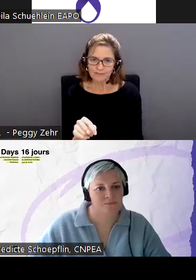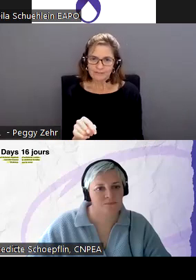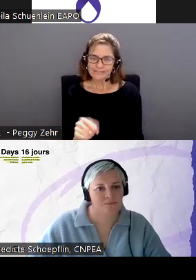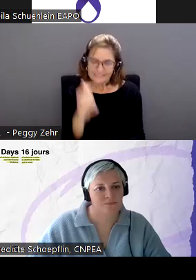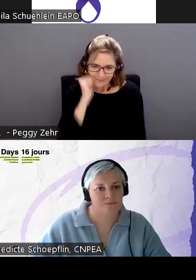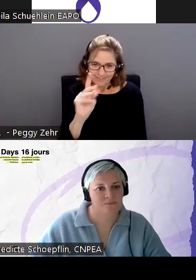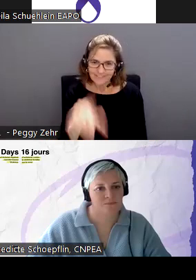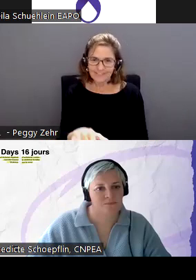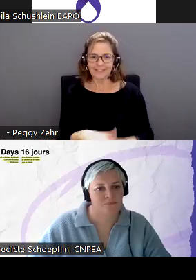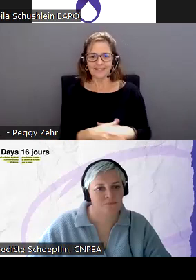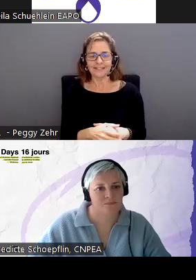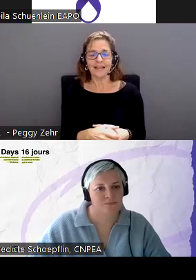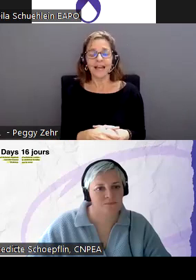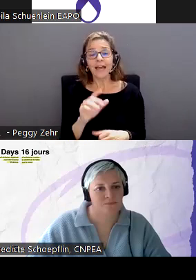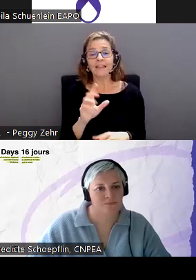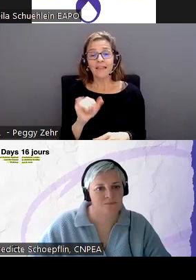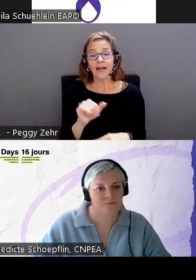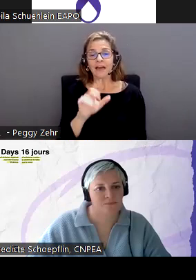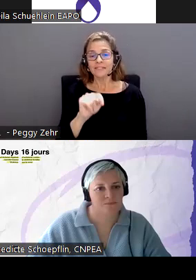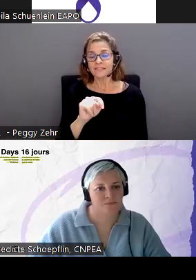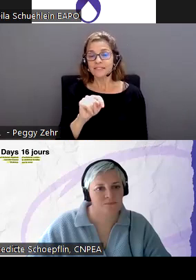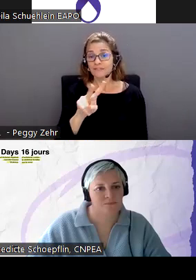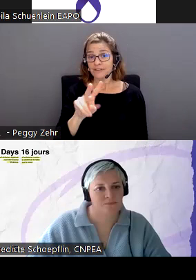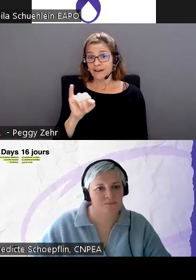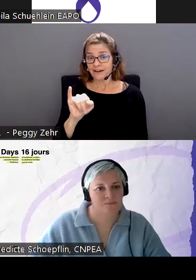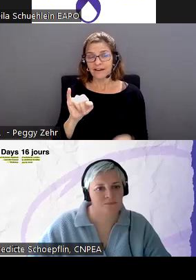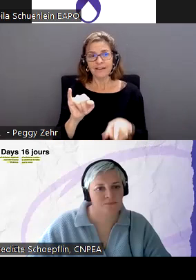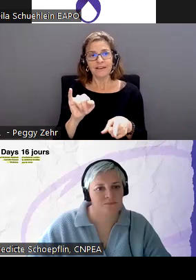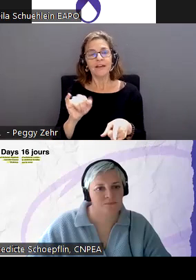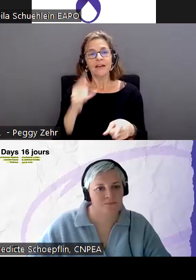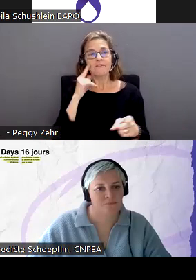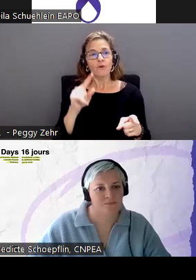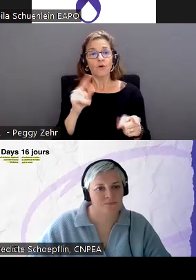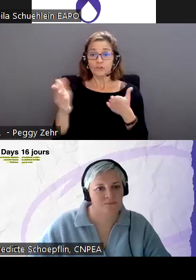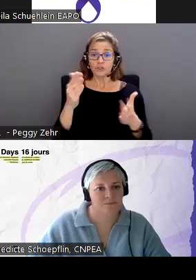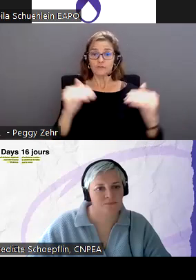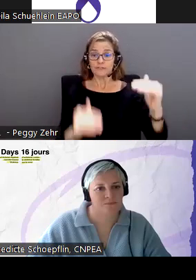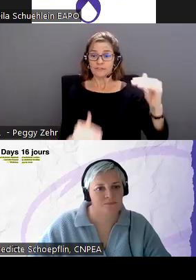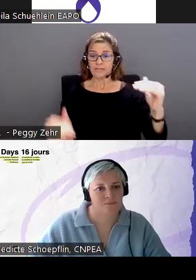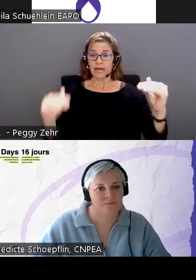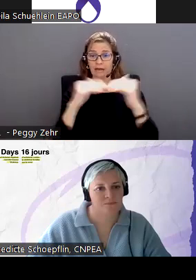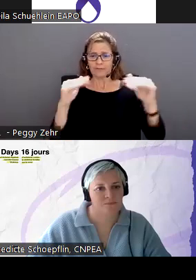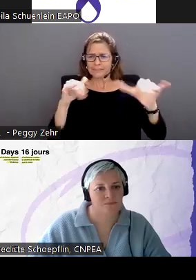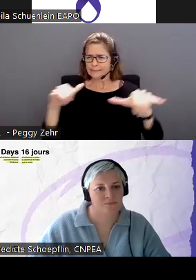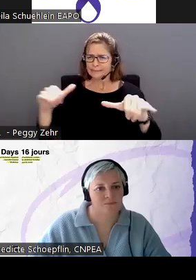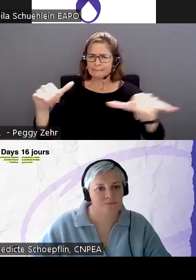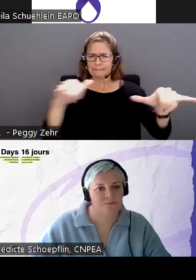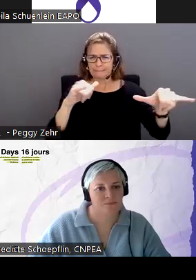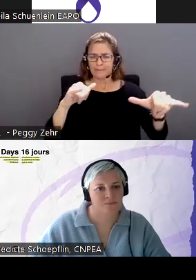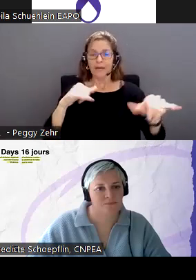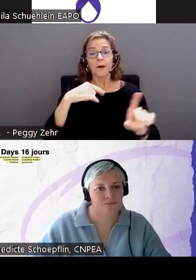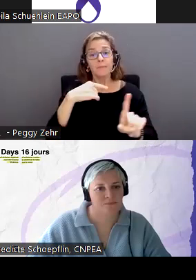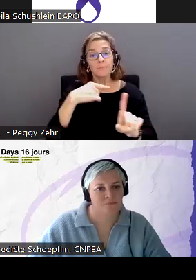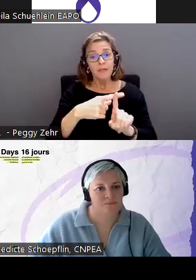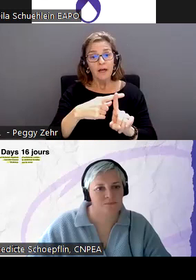to enhance, increase the equity in our services, but also to support the people who